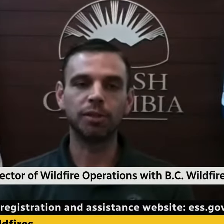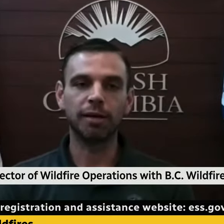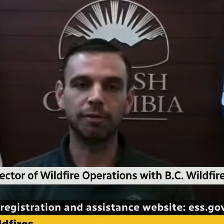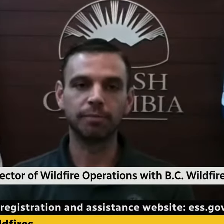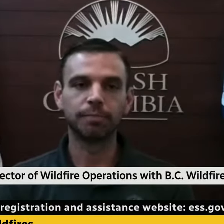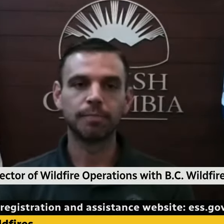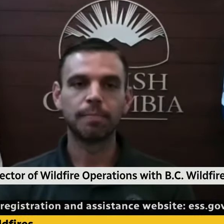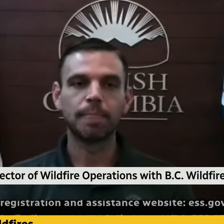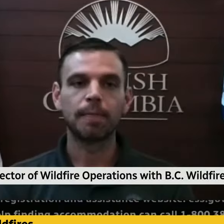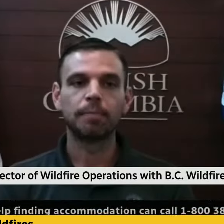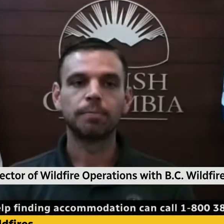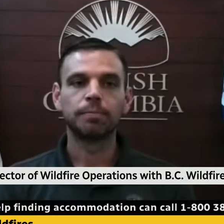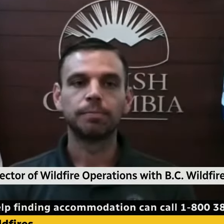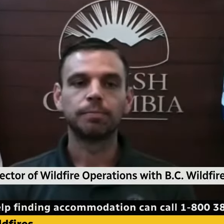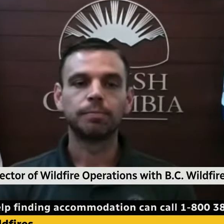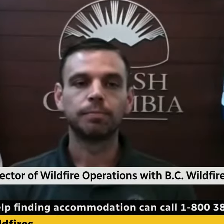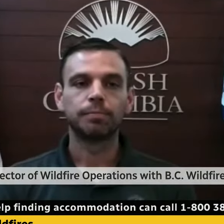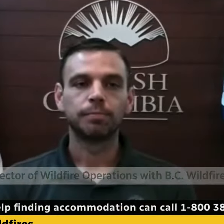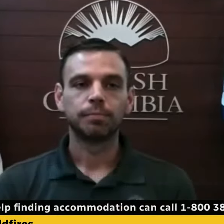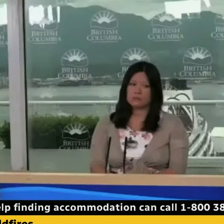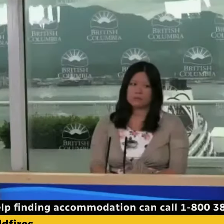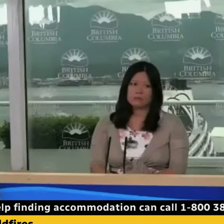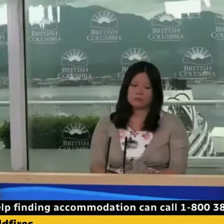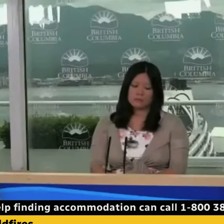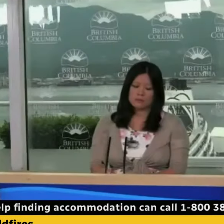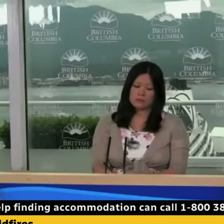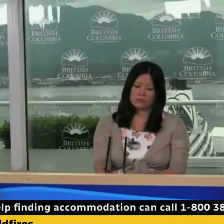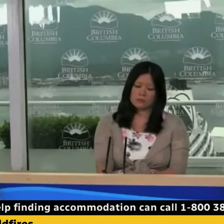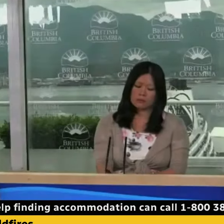active 24/7.